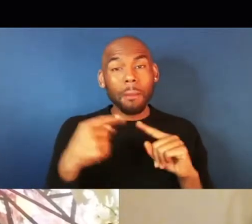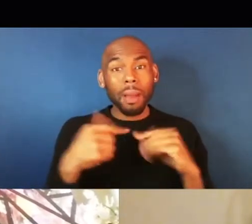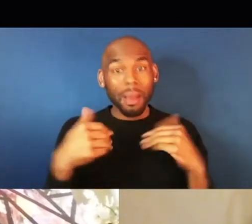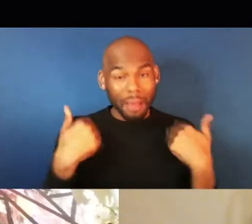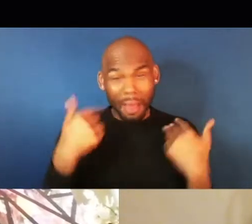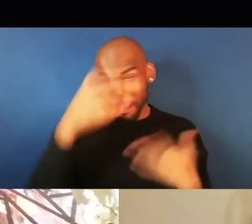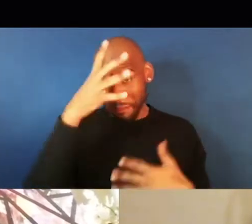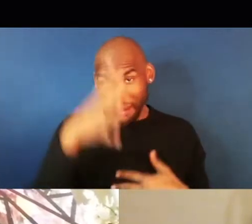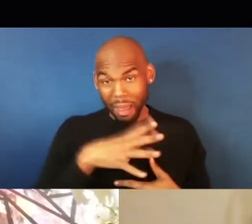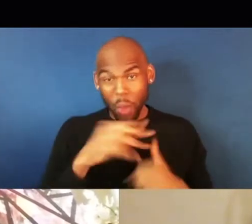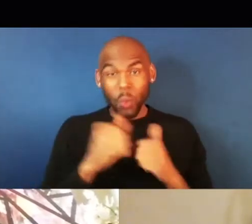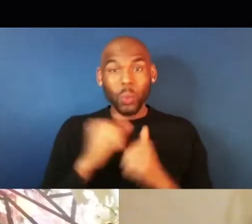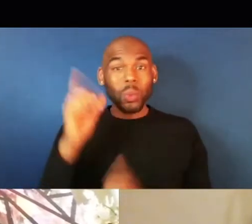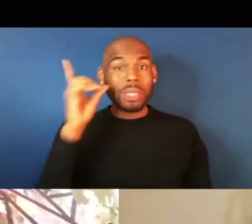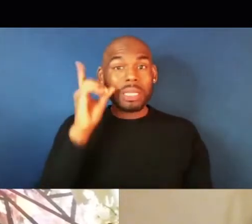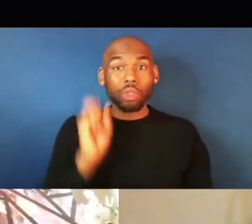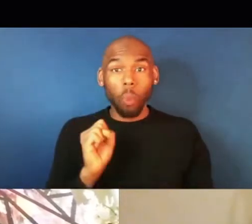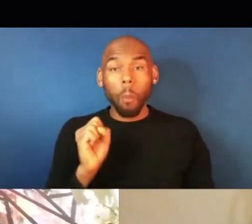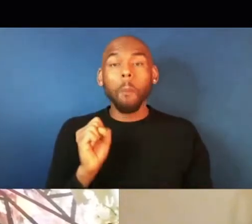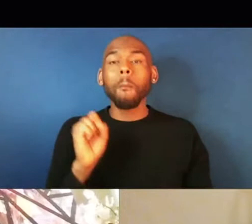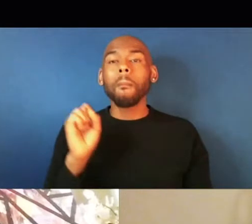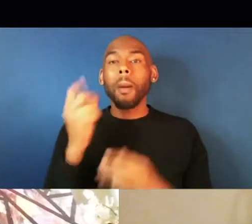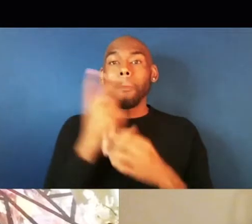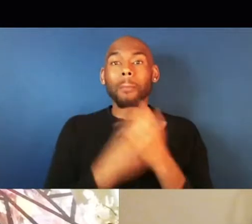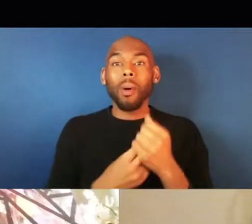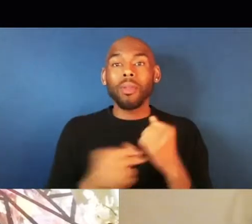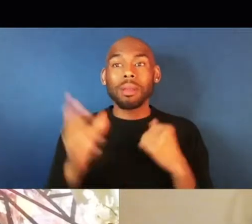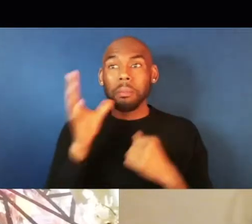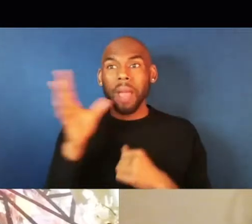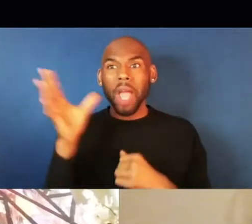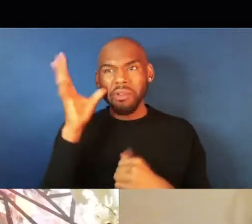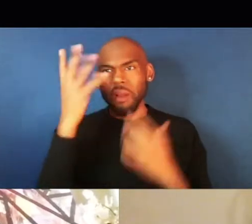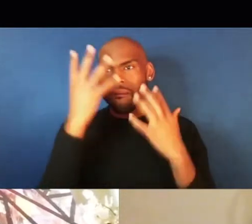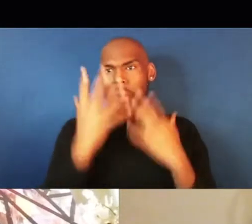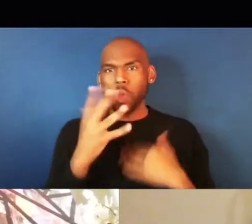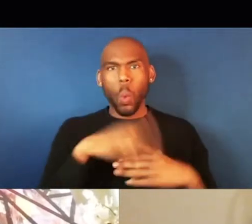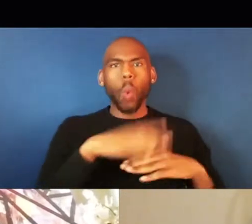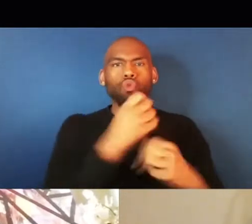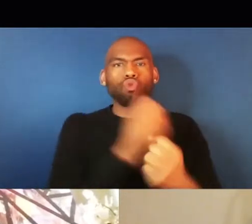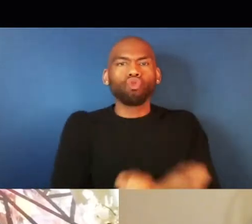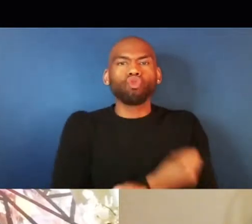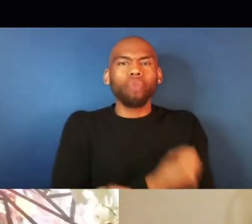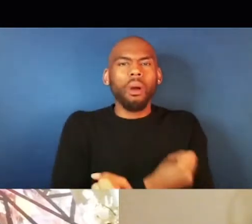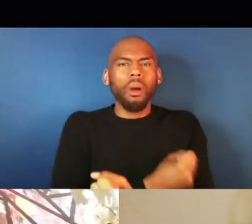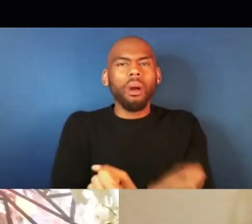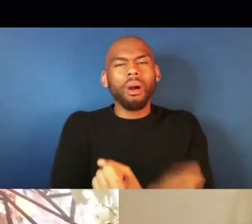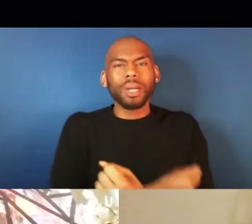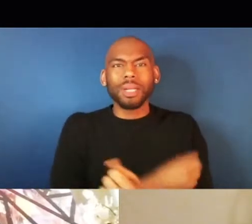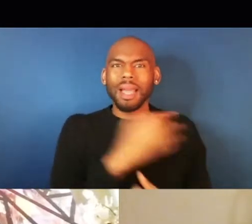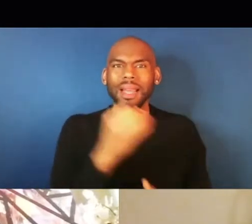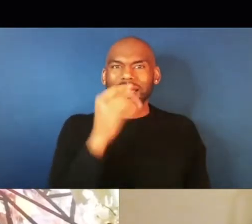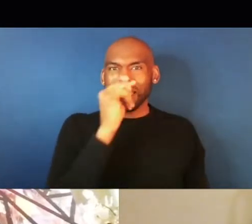about a young man with Down syndrome who both of his parents, unfortunately, are on drugs. And sort of this